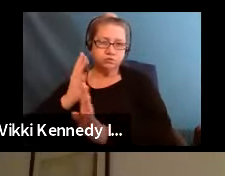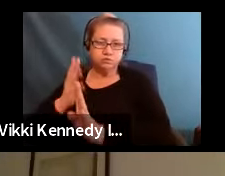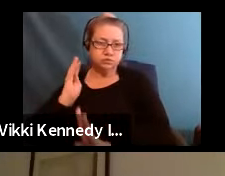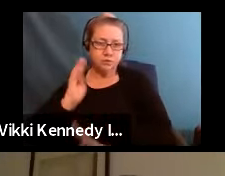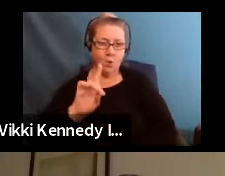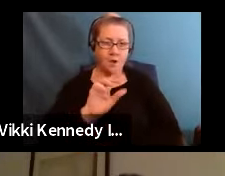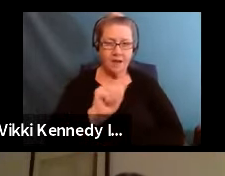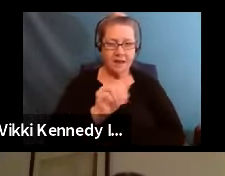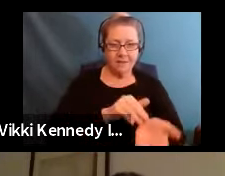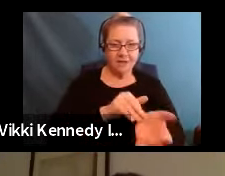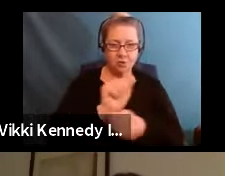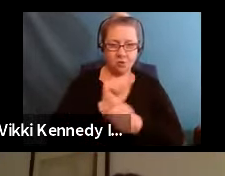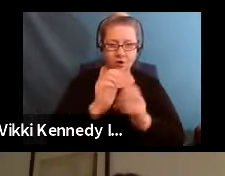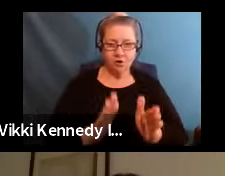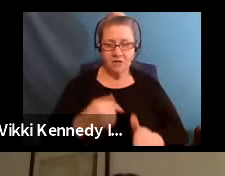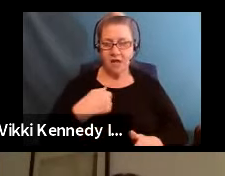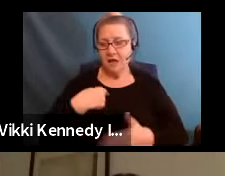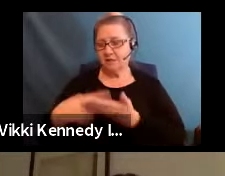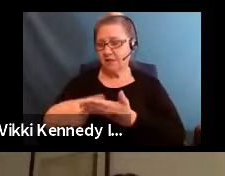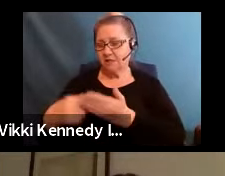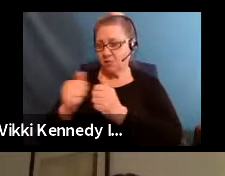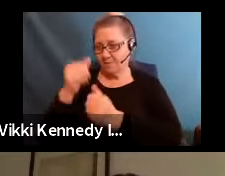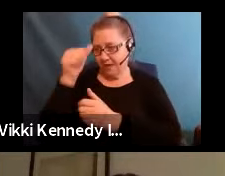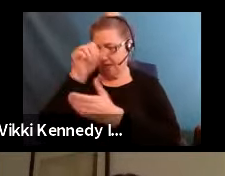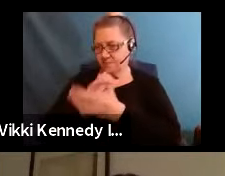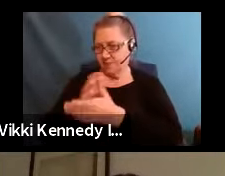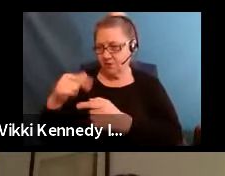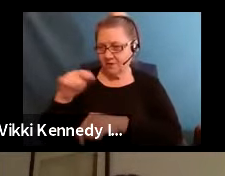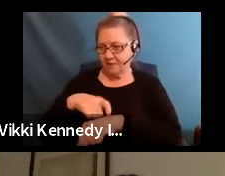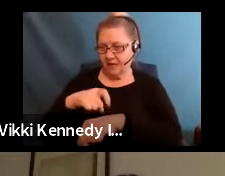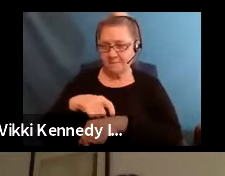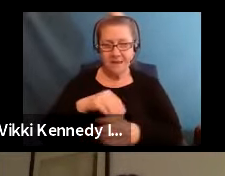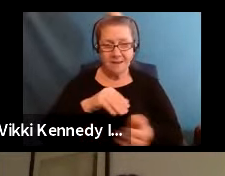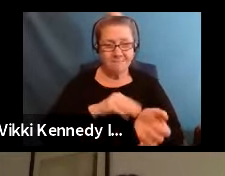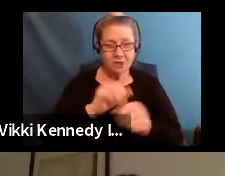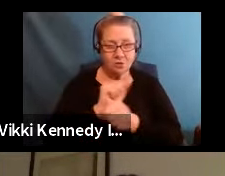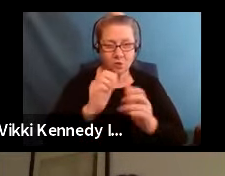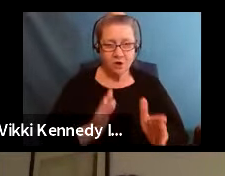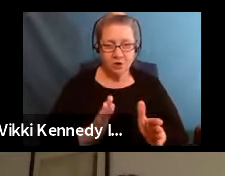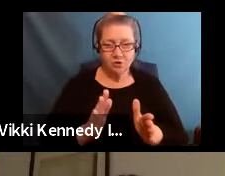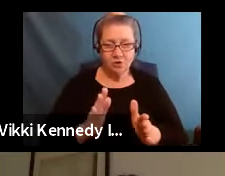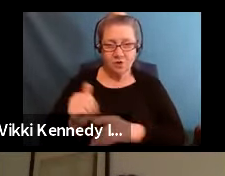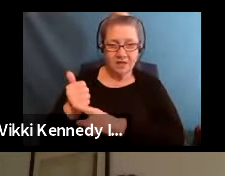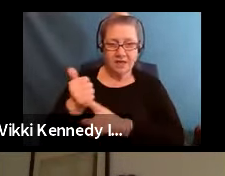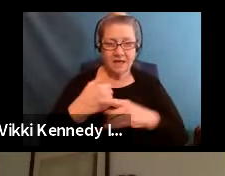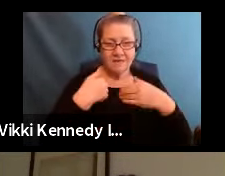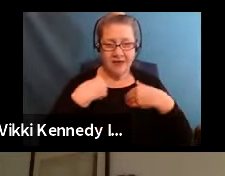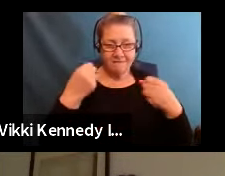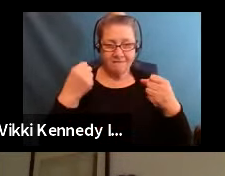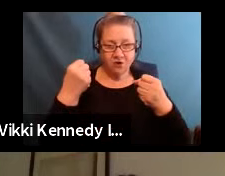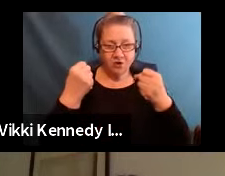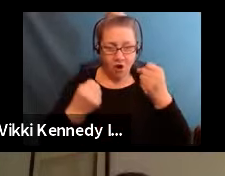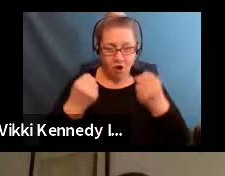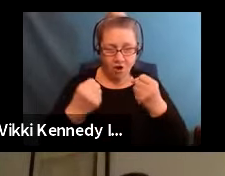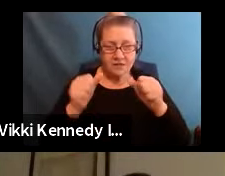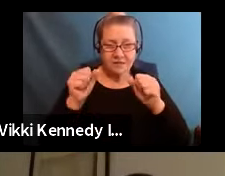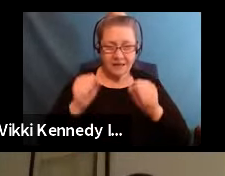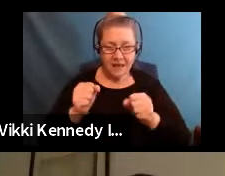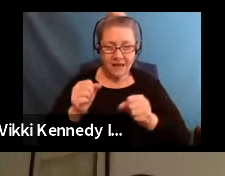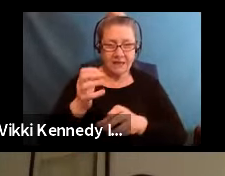had a conversation with my husband while that was going on. There are medical workers that have cars, that can get